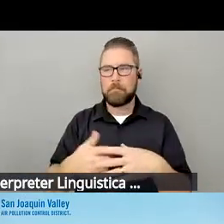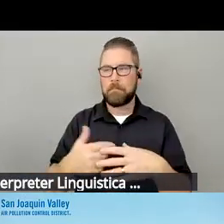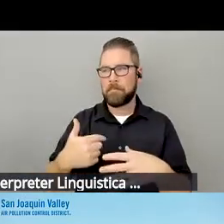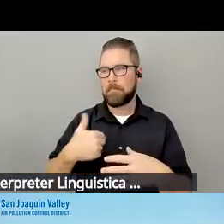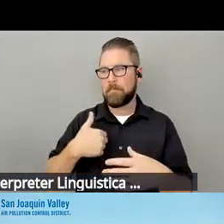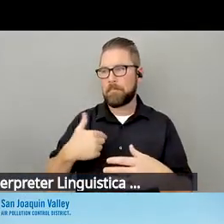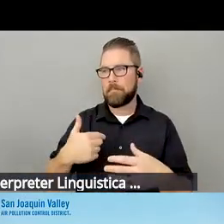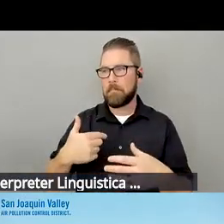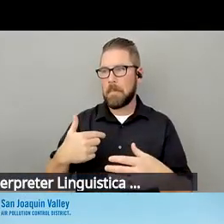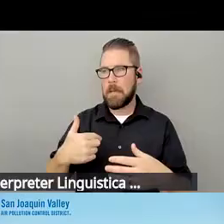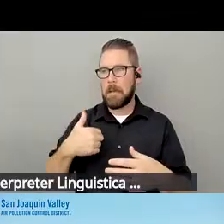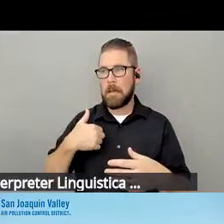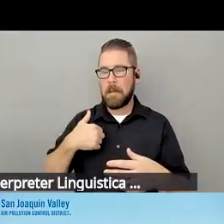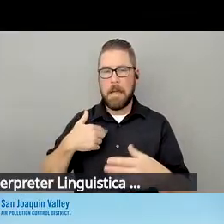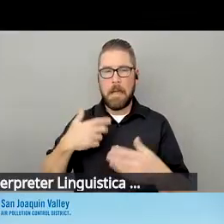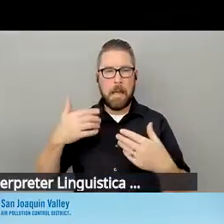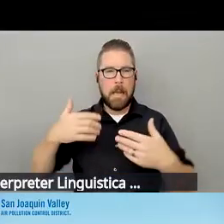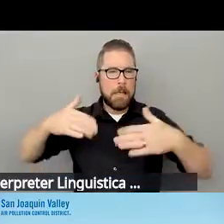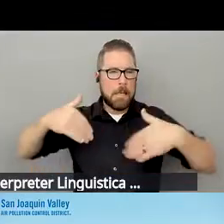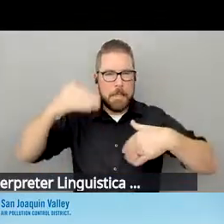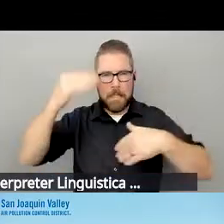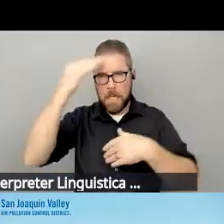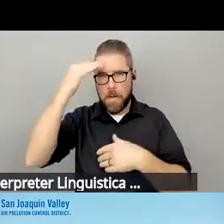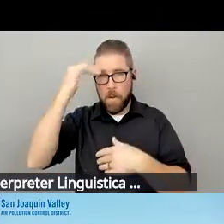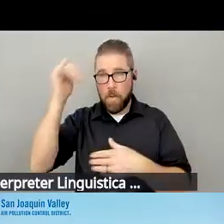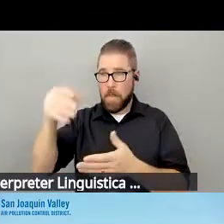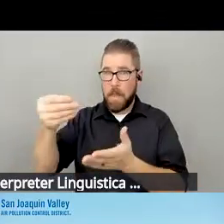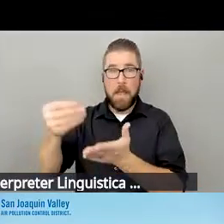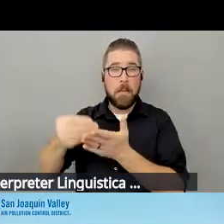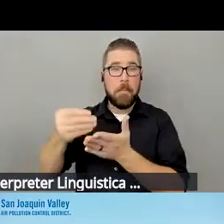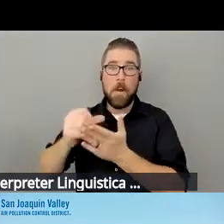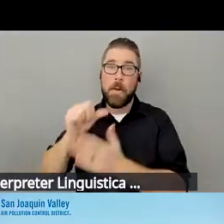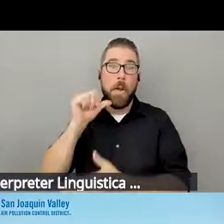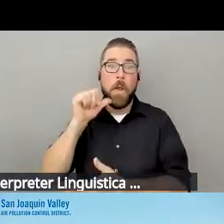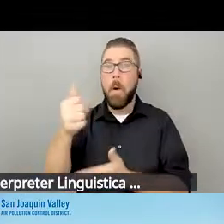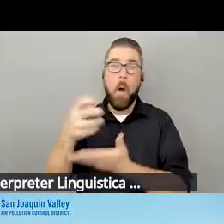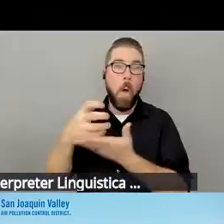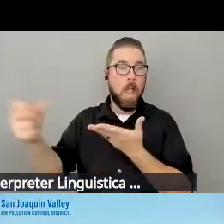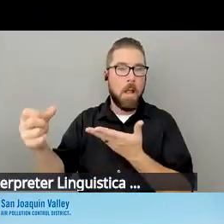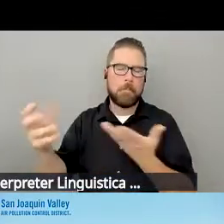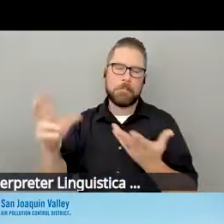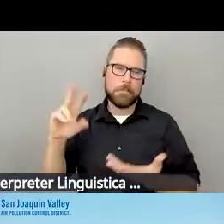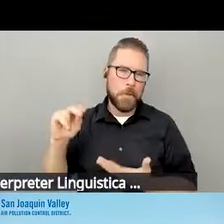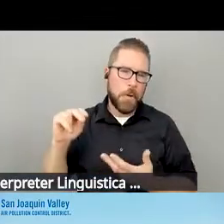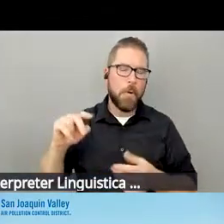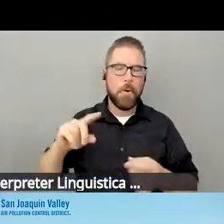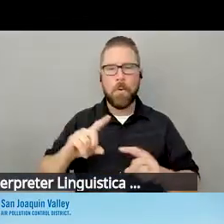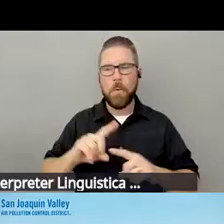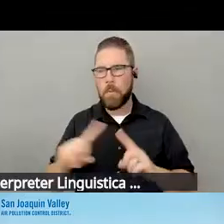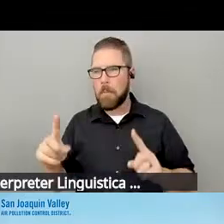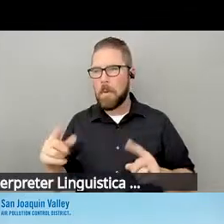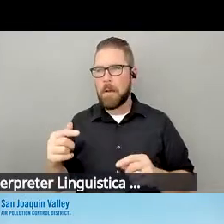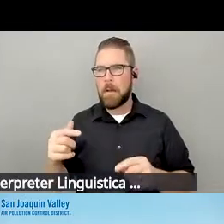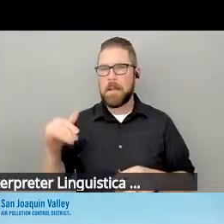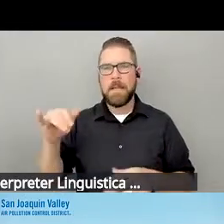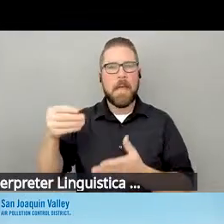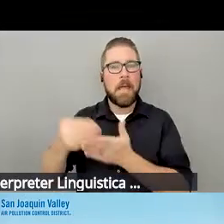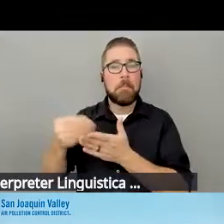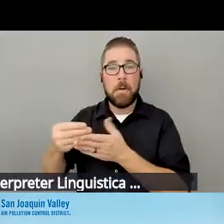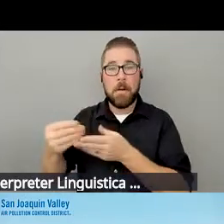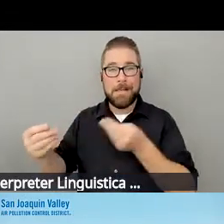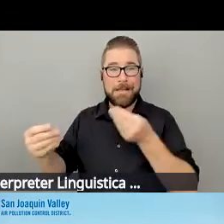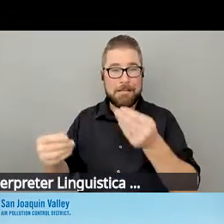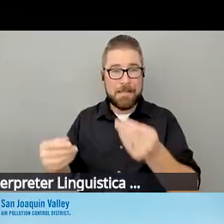all of this funding is going to leave tomorrow, because the way that the funding comes to us, there's different liquidation deadlines associated with it. So that's why I'm trying to